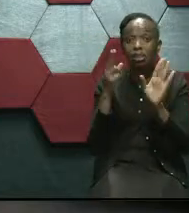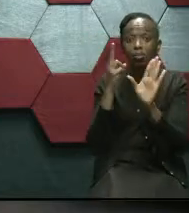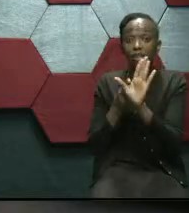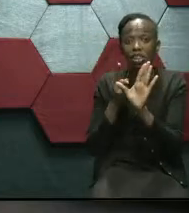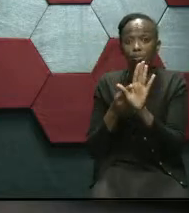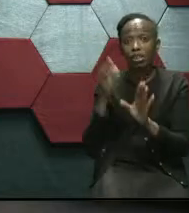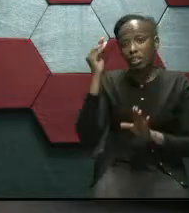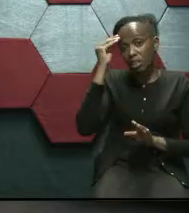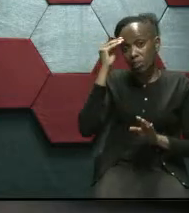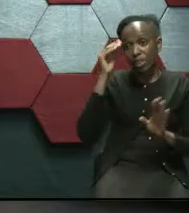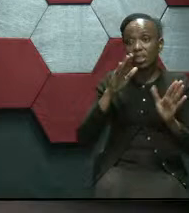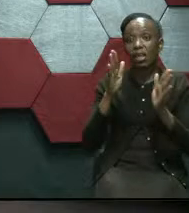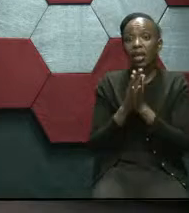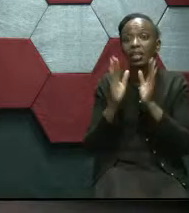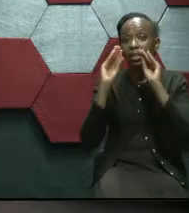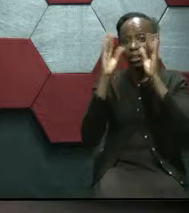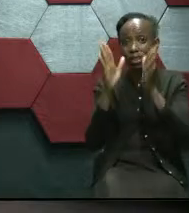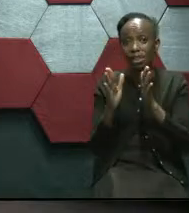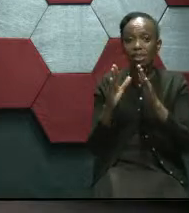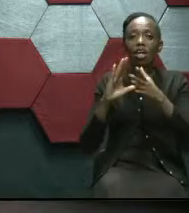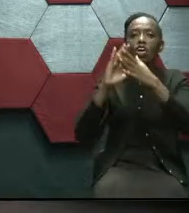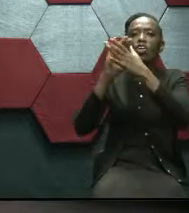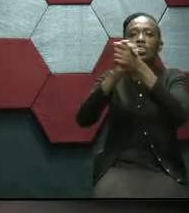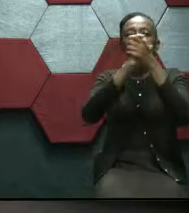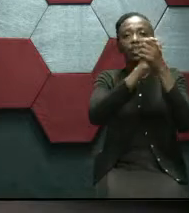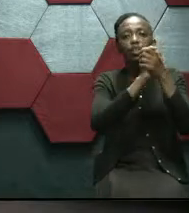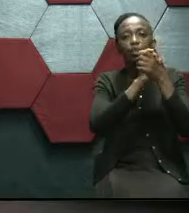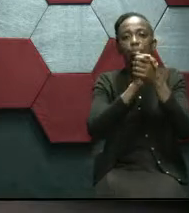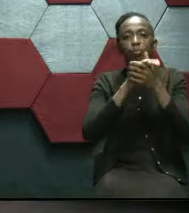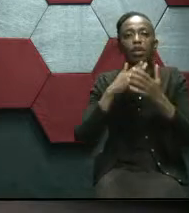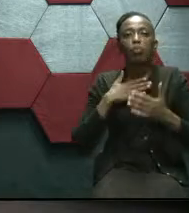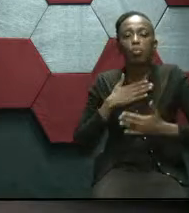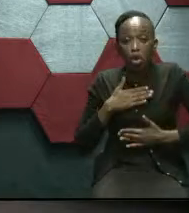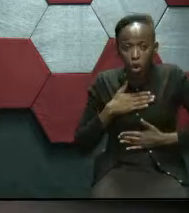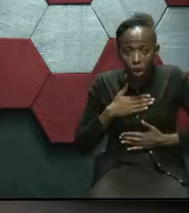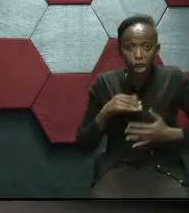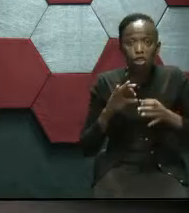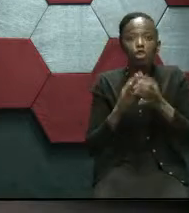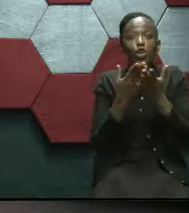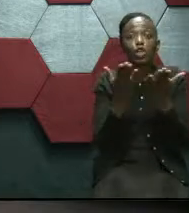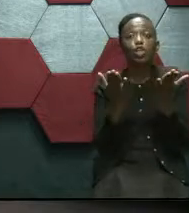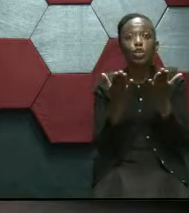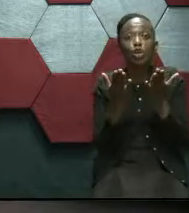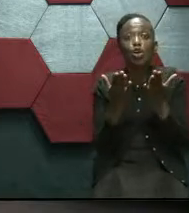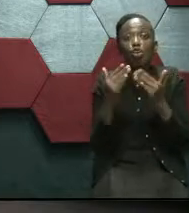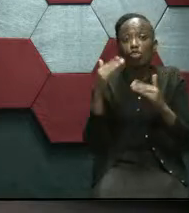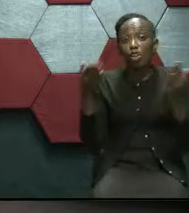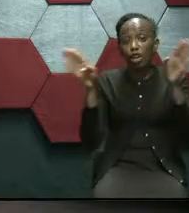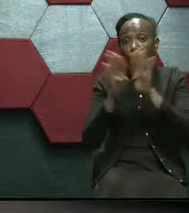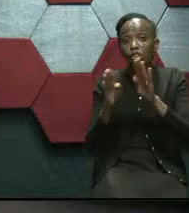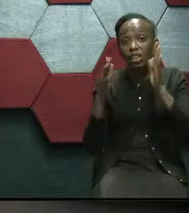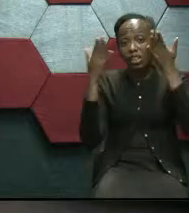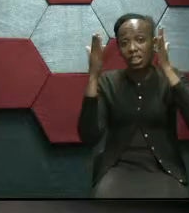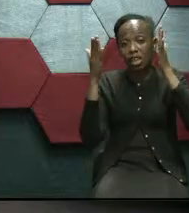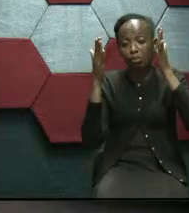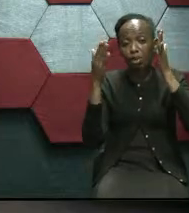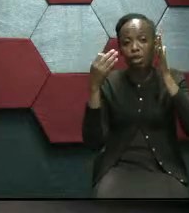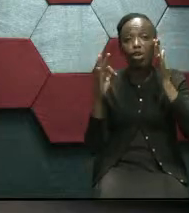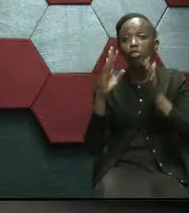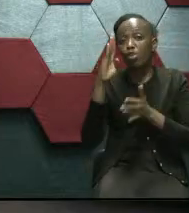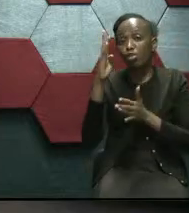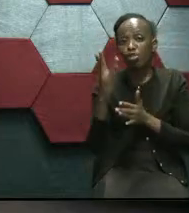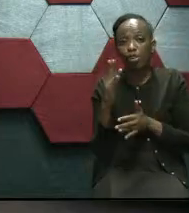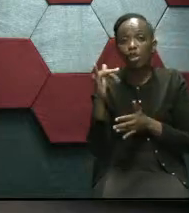participating students and teachers, greetings. I'm honored to join you for the closing ceremony of the